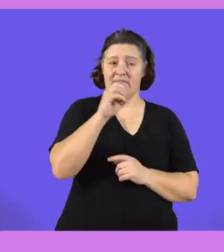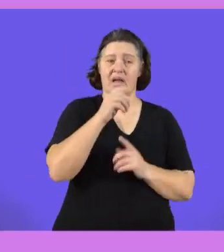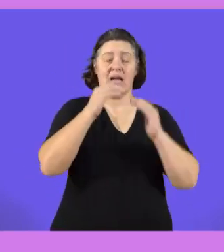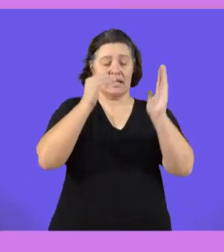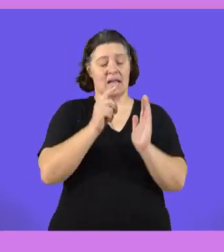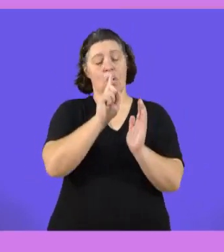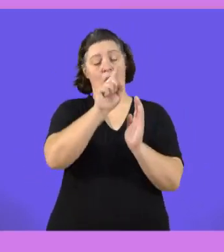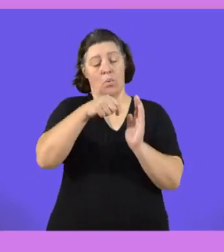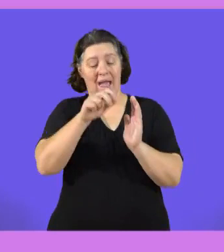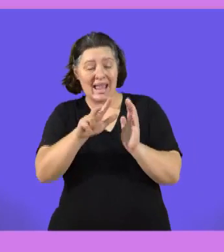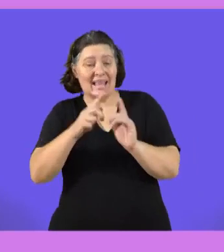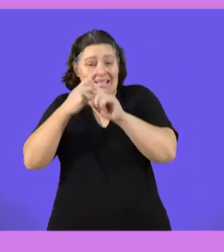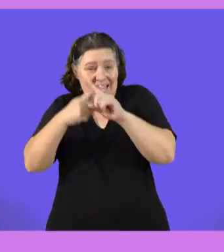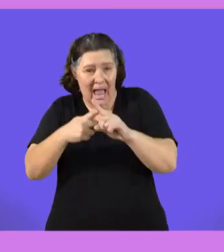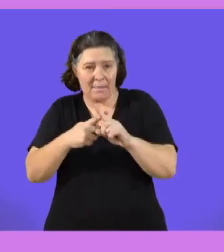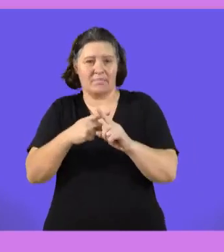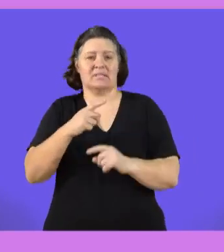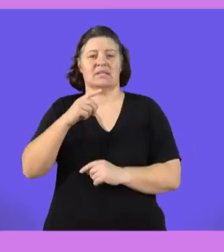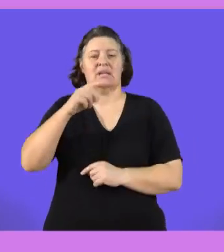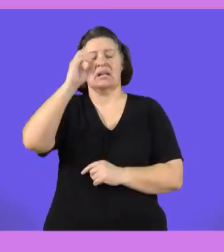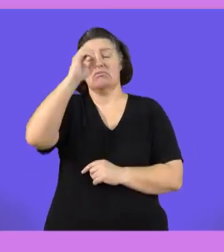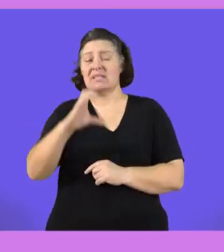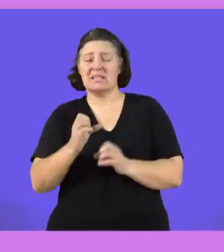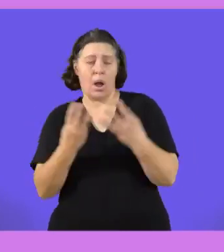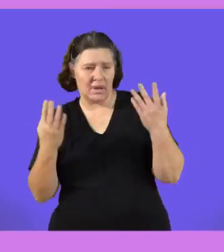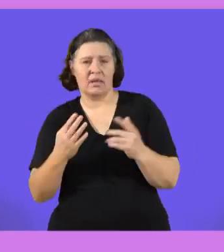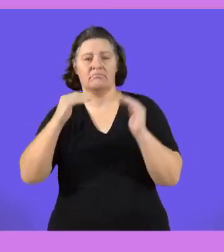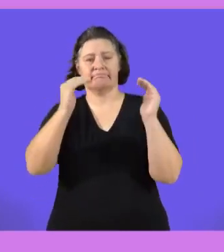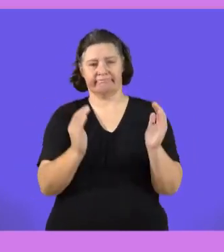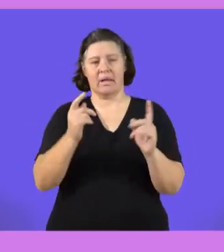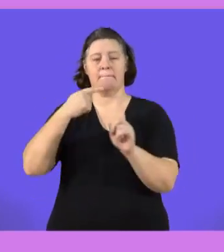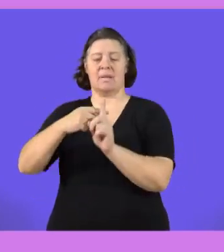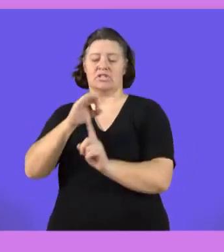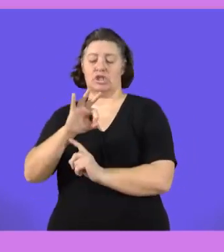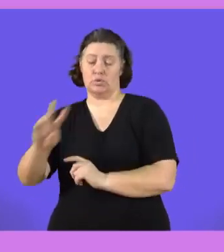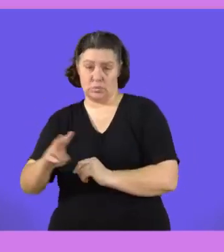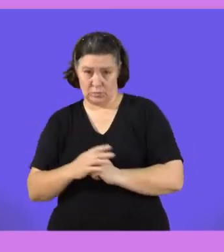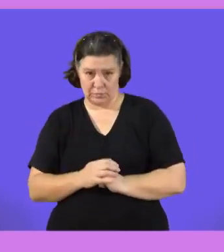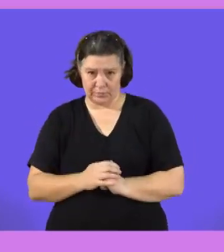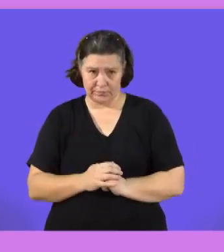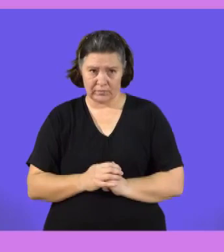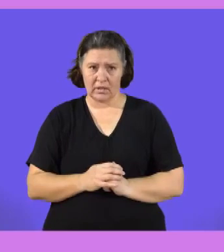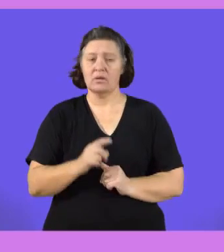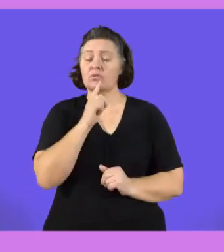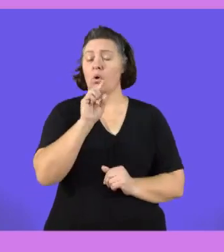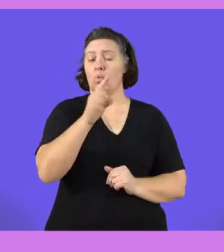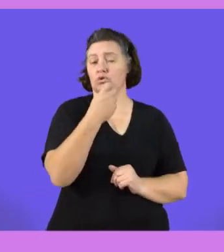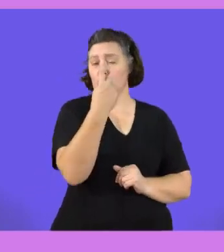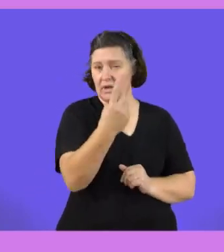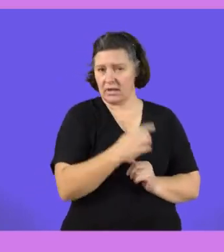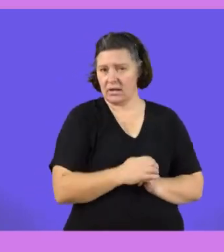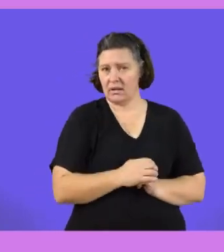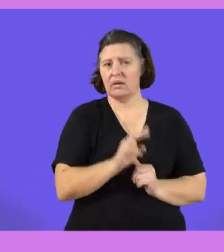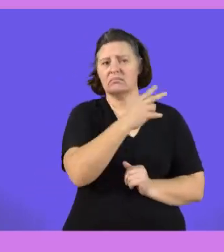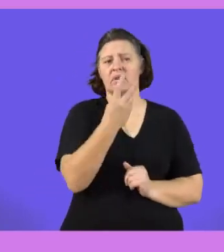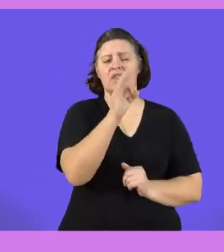by degrees Celsius plus 32. Now let's put this into practice. I'm saying here, question number 1, convert